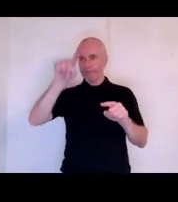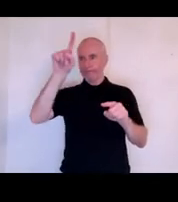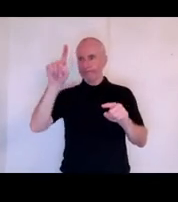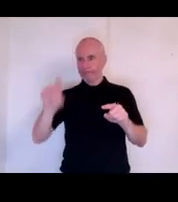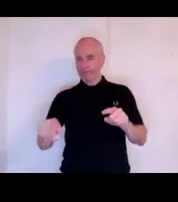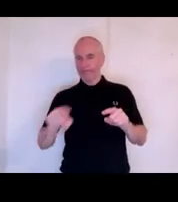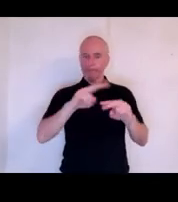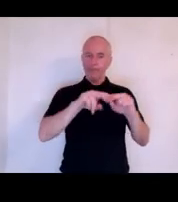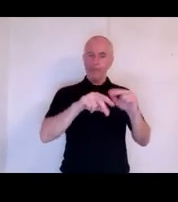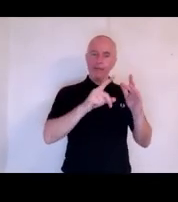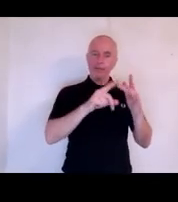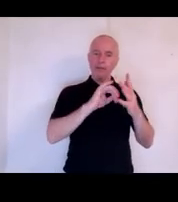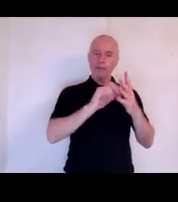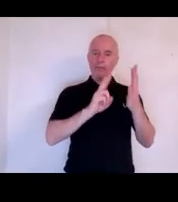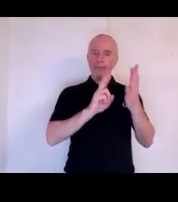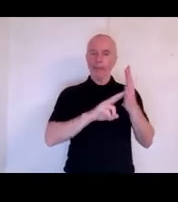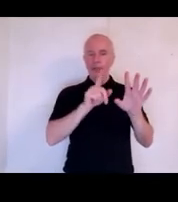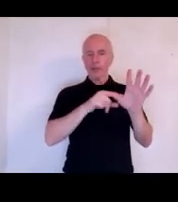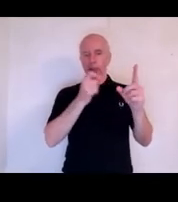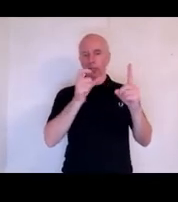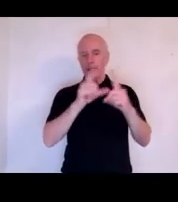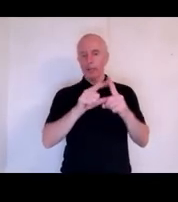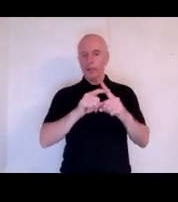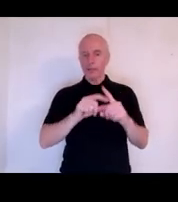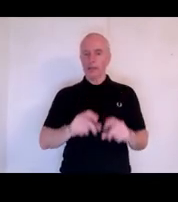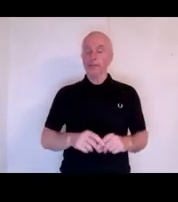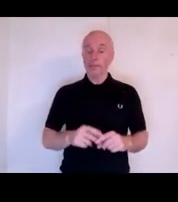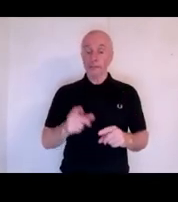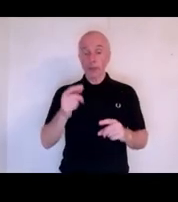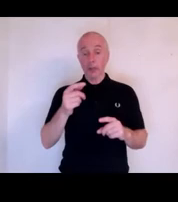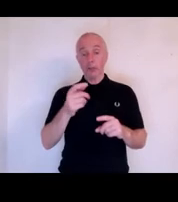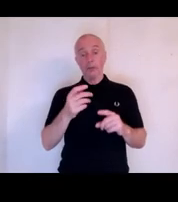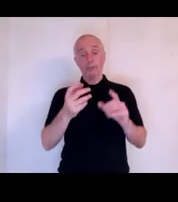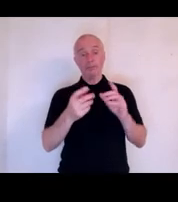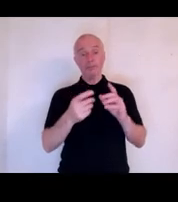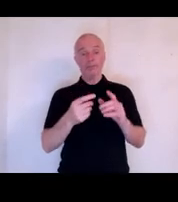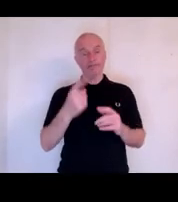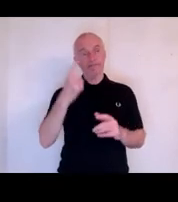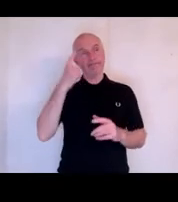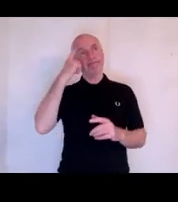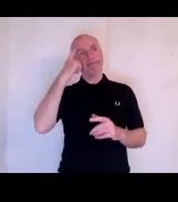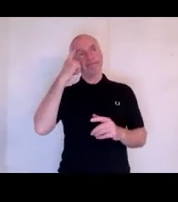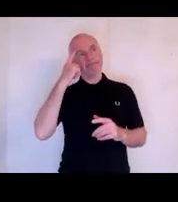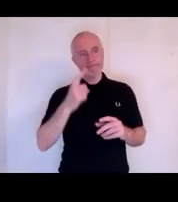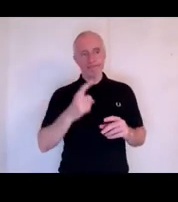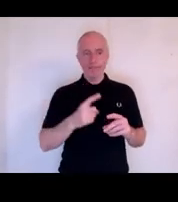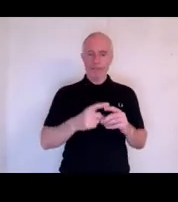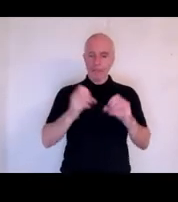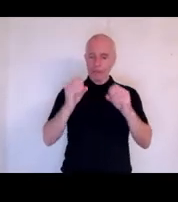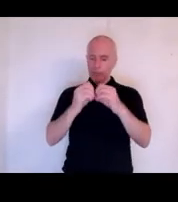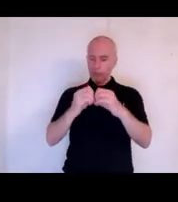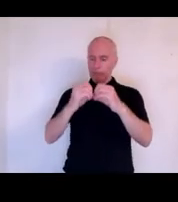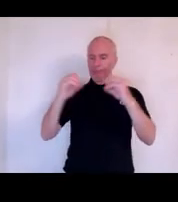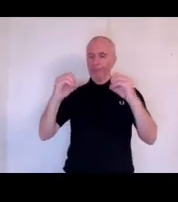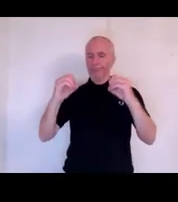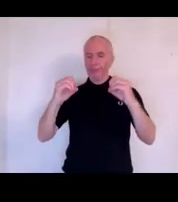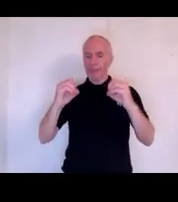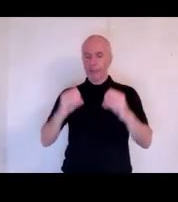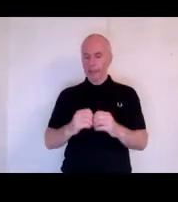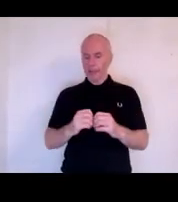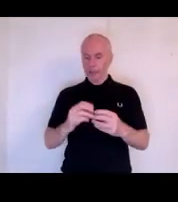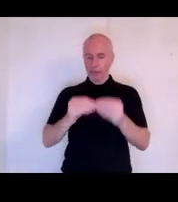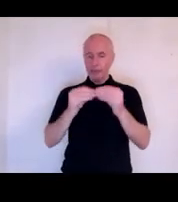So if the fission yield I got from a reaction was two particles of exactly the same size.